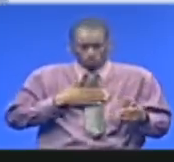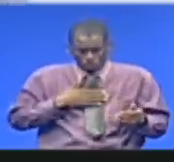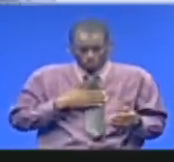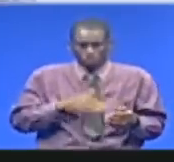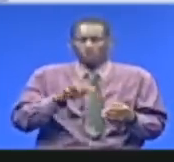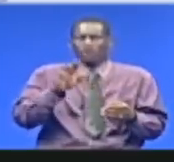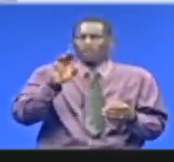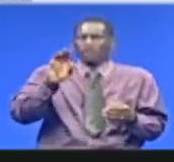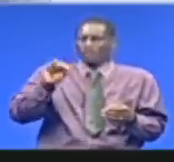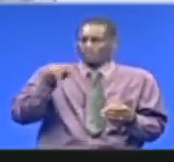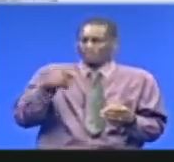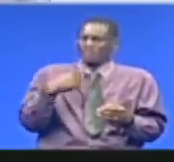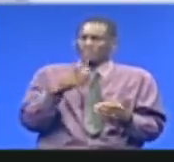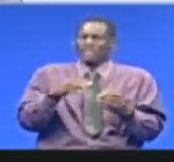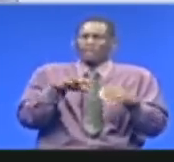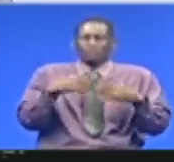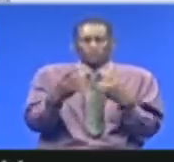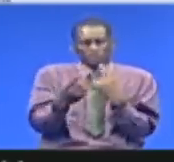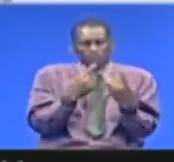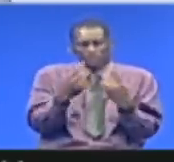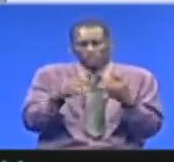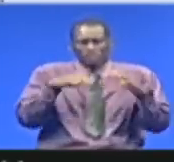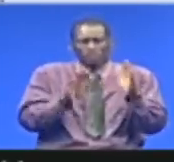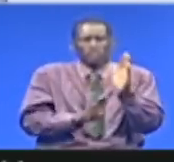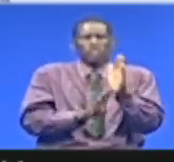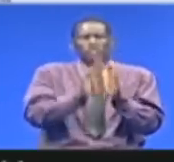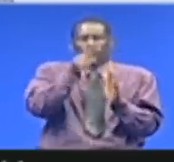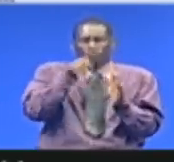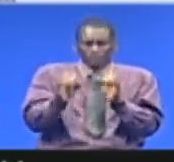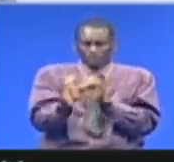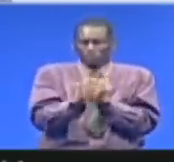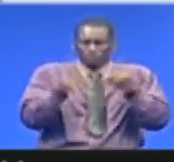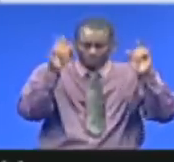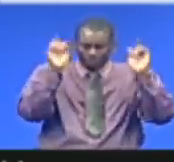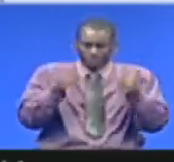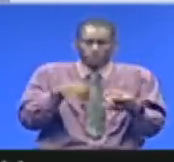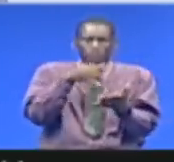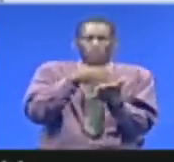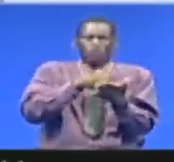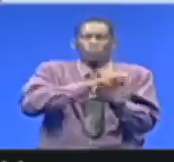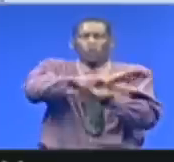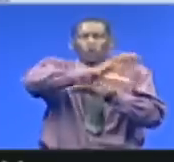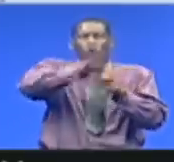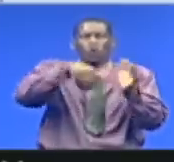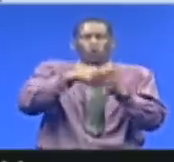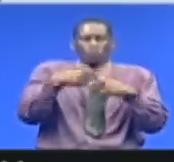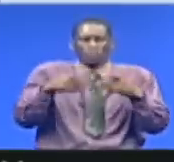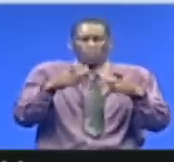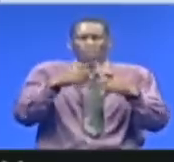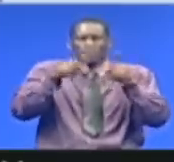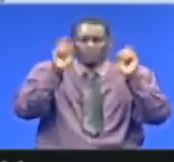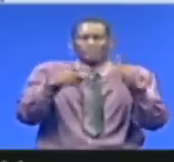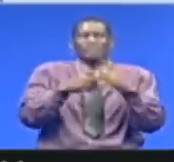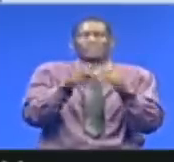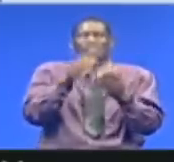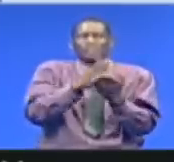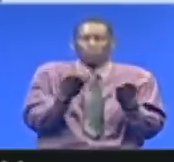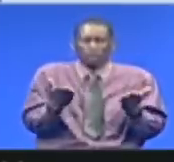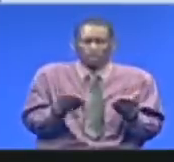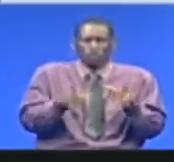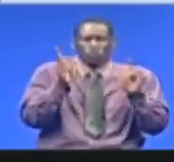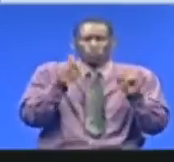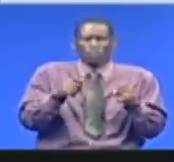of conversation about development of this country must be inclusive by everybody, but it must start somewhere. We must